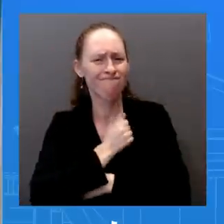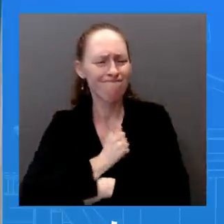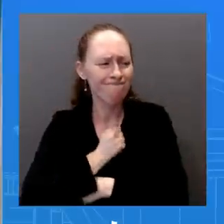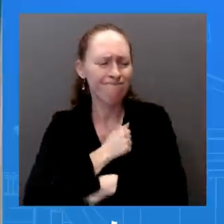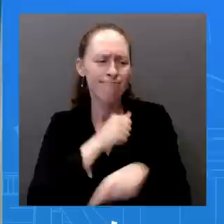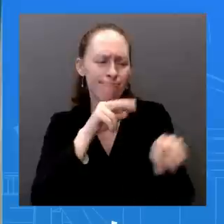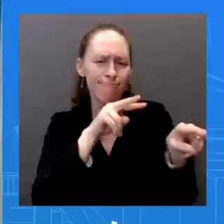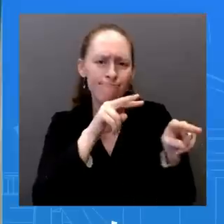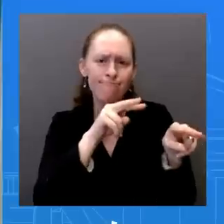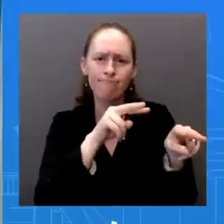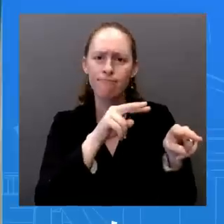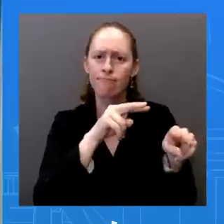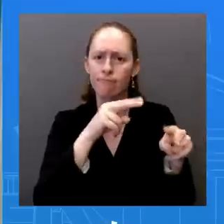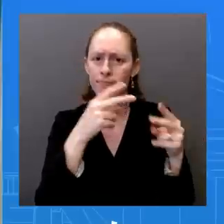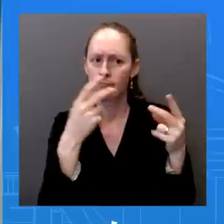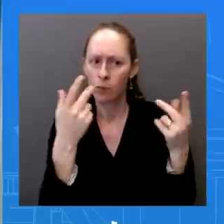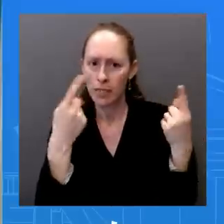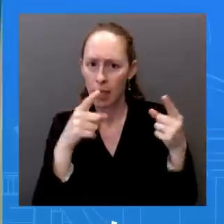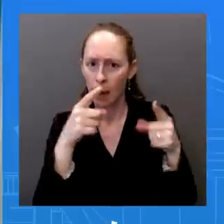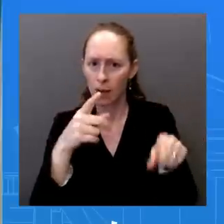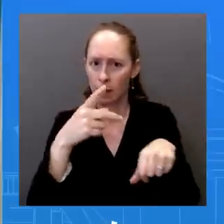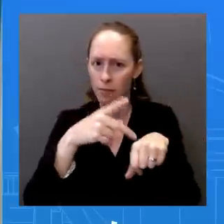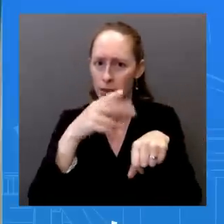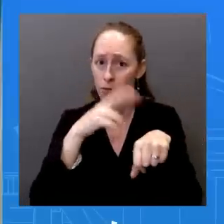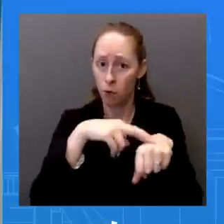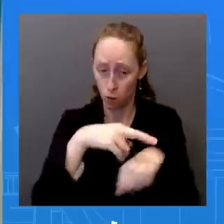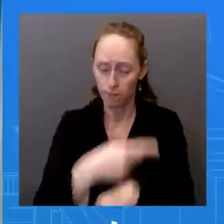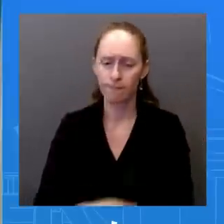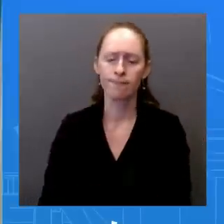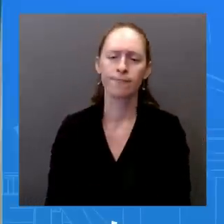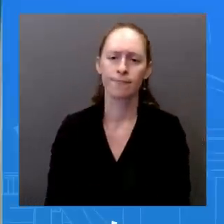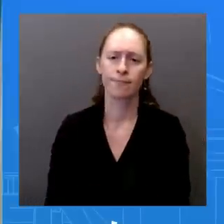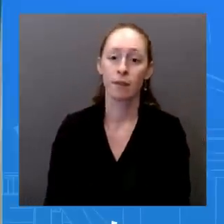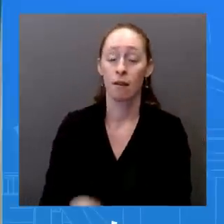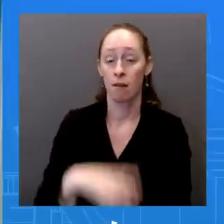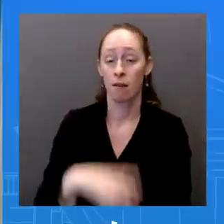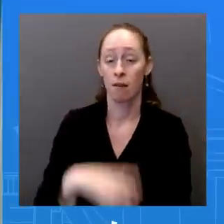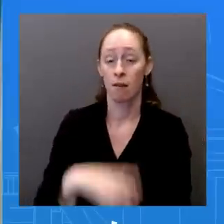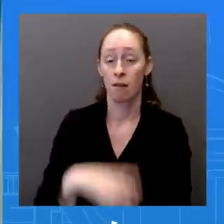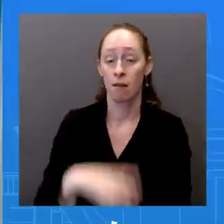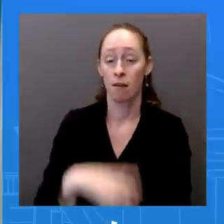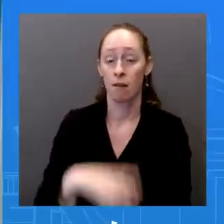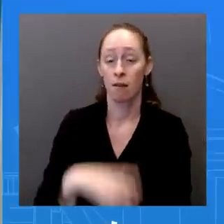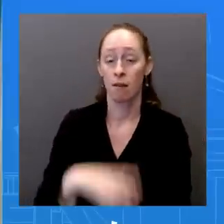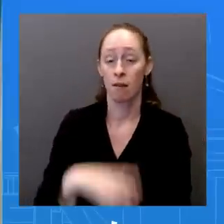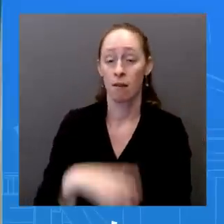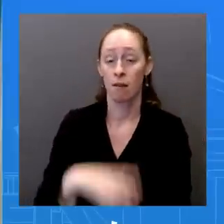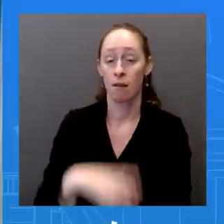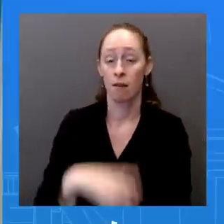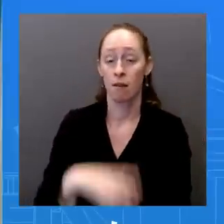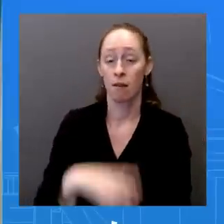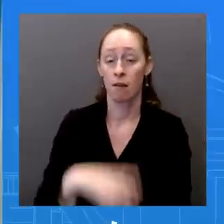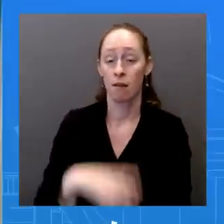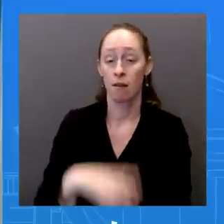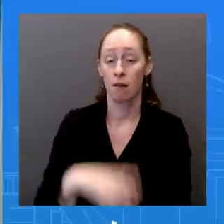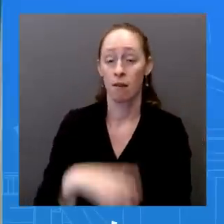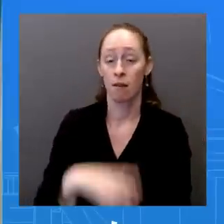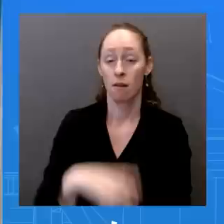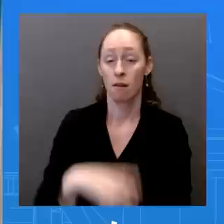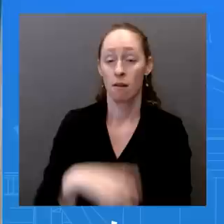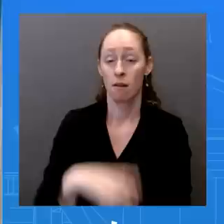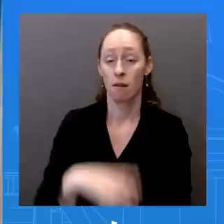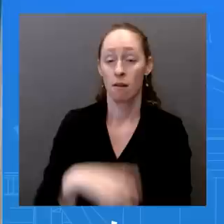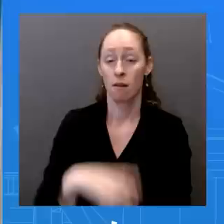landfall, President Biden issued an emergency disaster declaration to ensure the federal government was